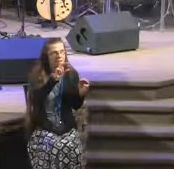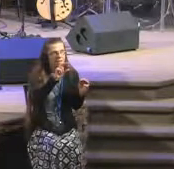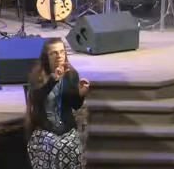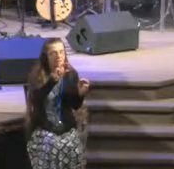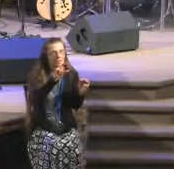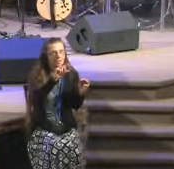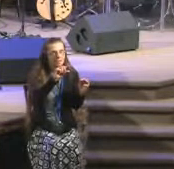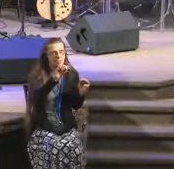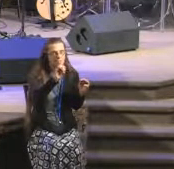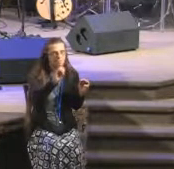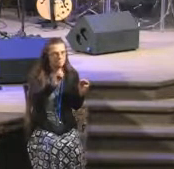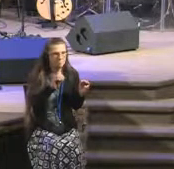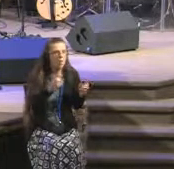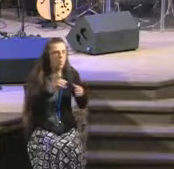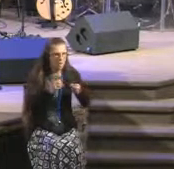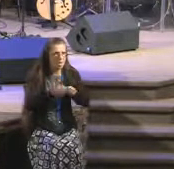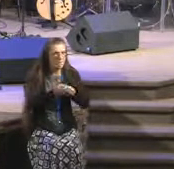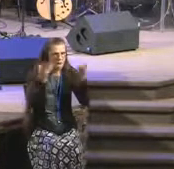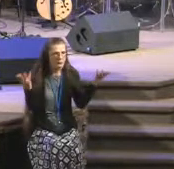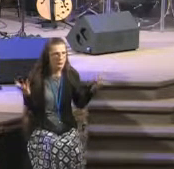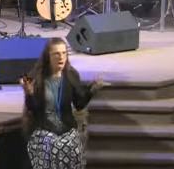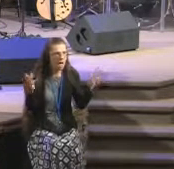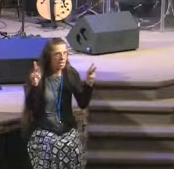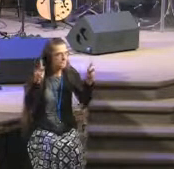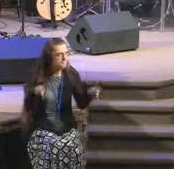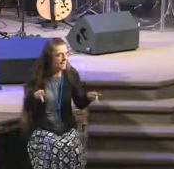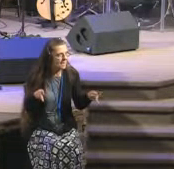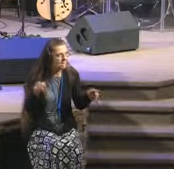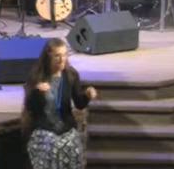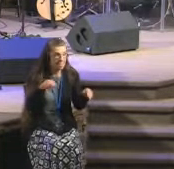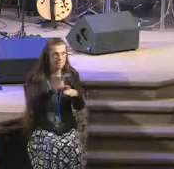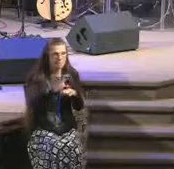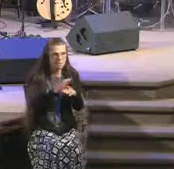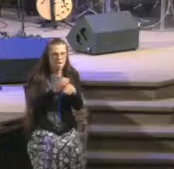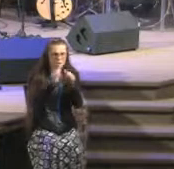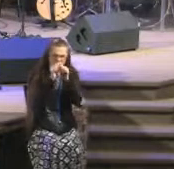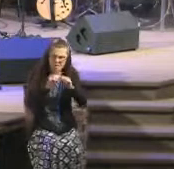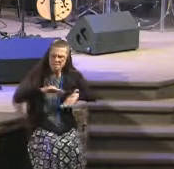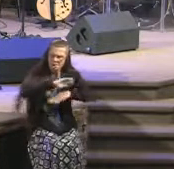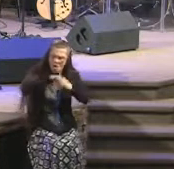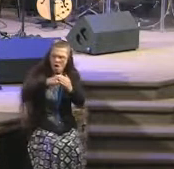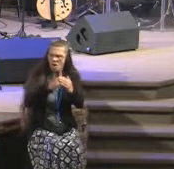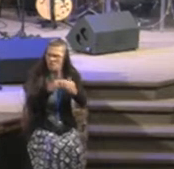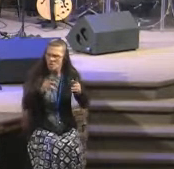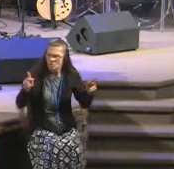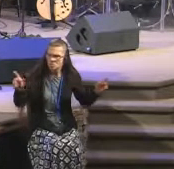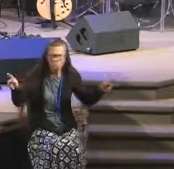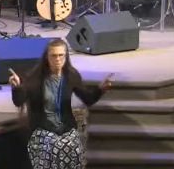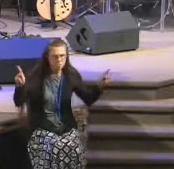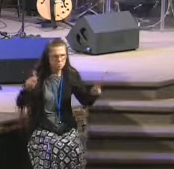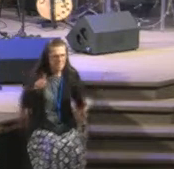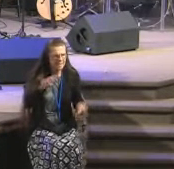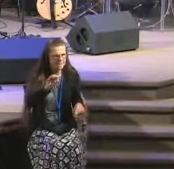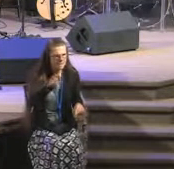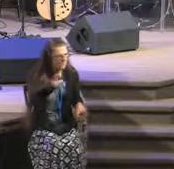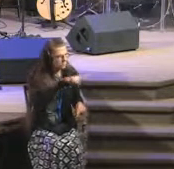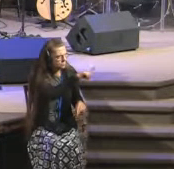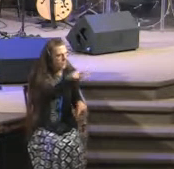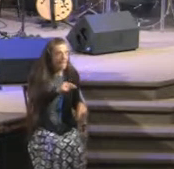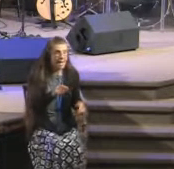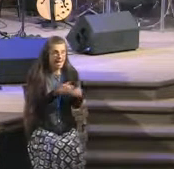of pastors in this church. And I'm going to ask you to bless all of those pastors, because I will tell you, as a lead pastor,